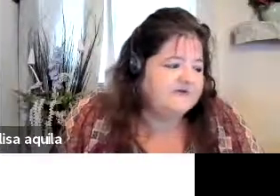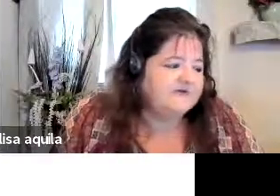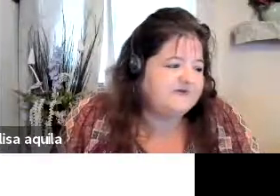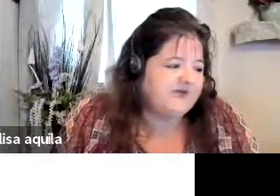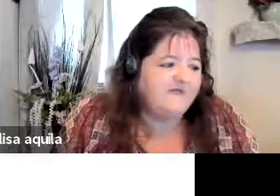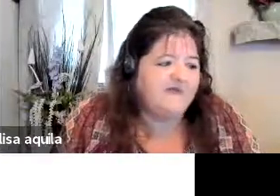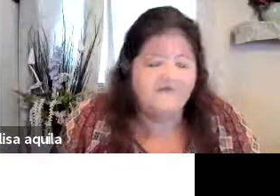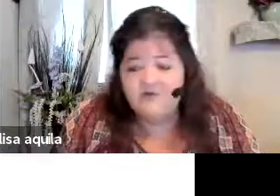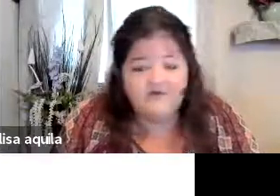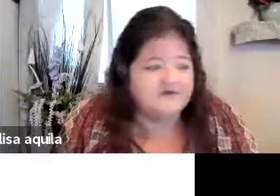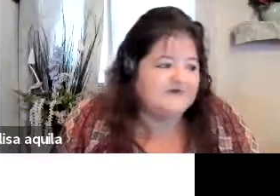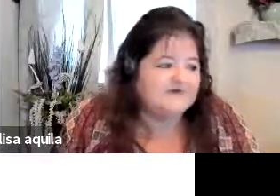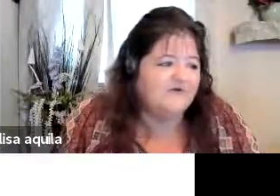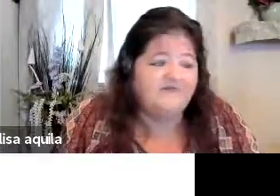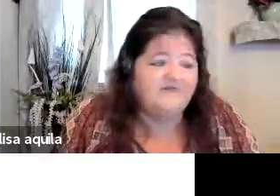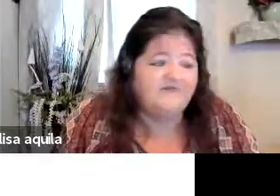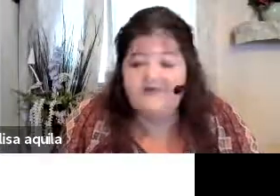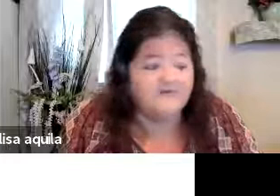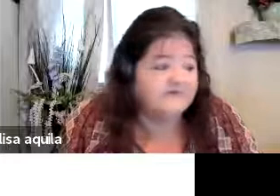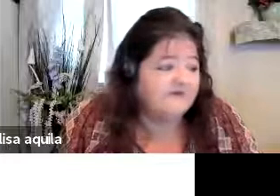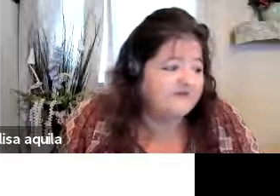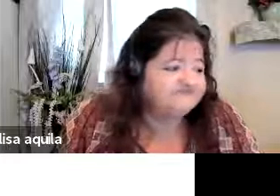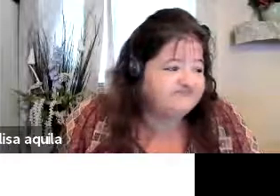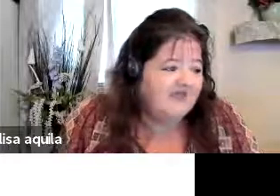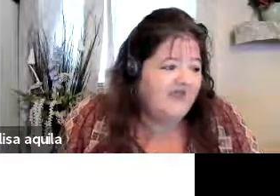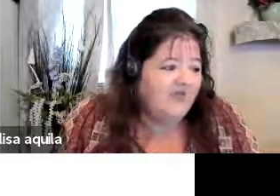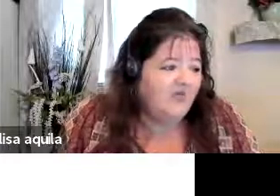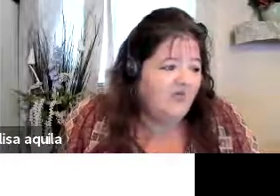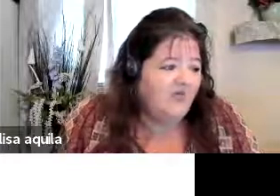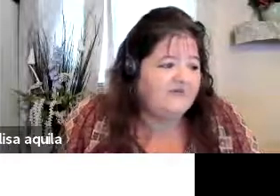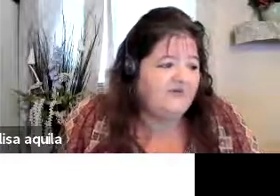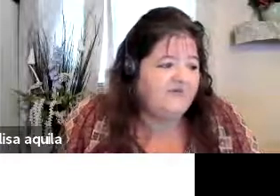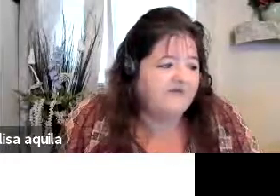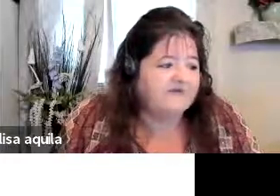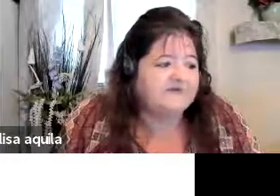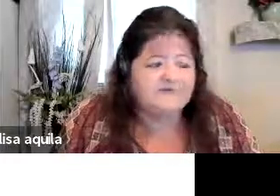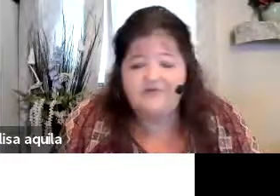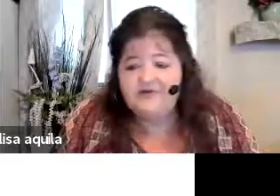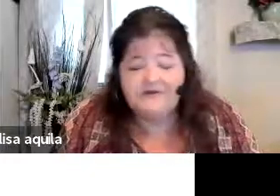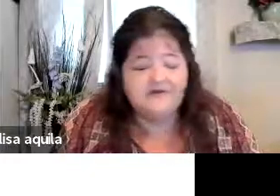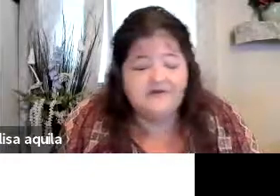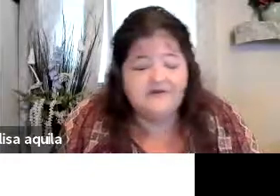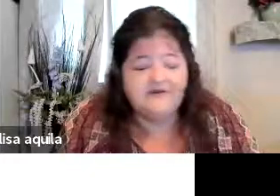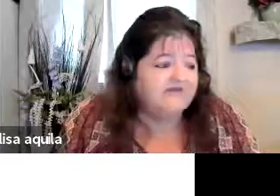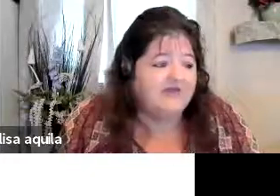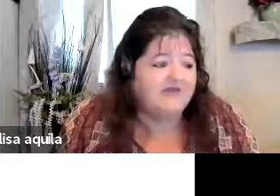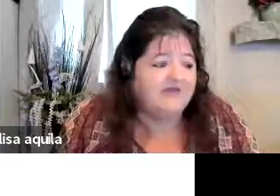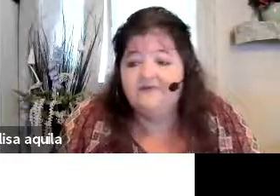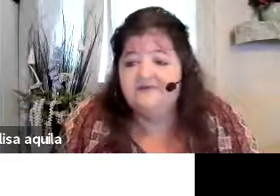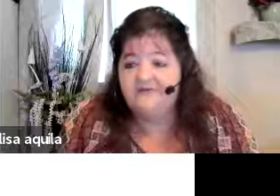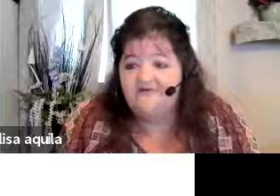You're so right, Sharon. Every community should learn about their members, right? What their members contributed and